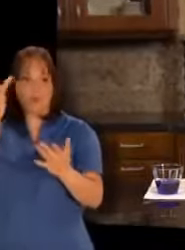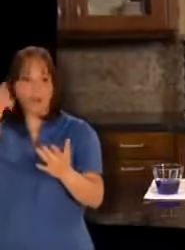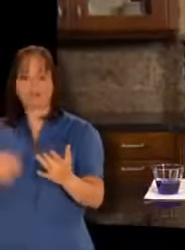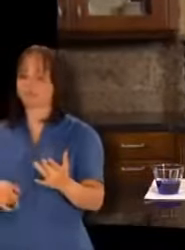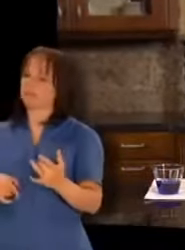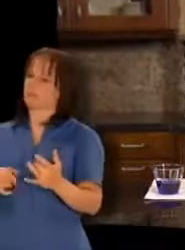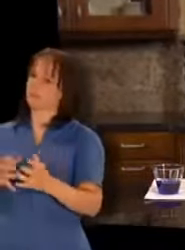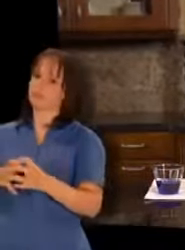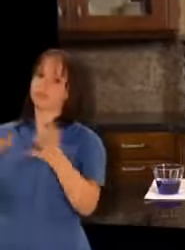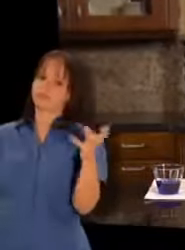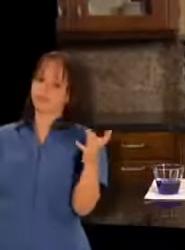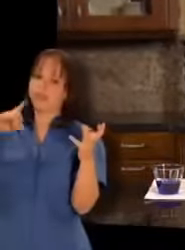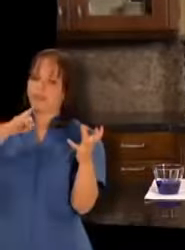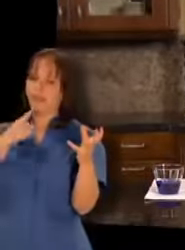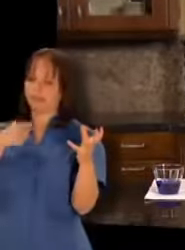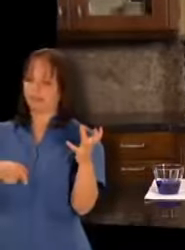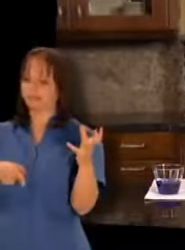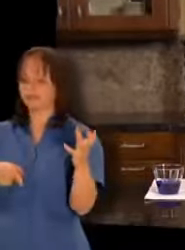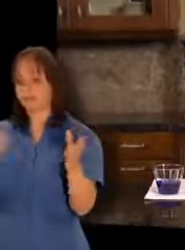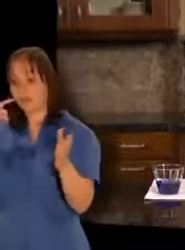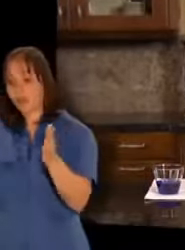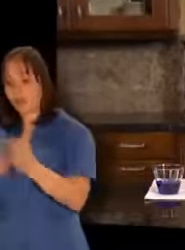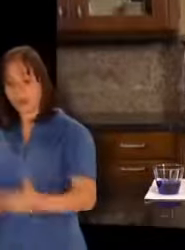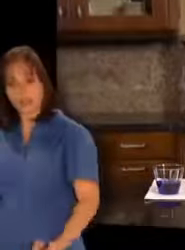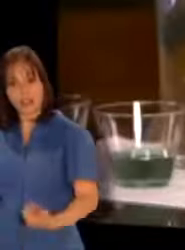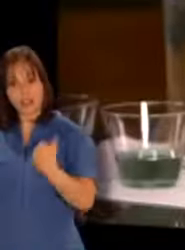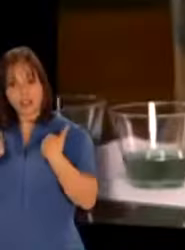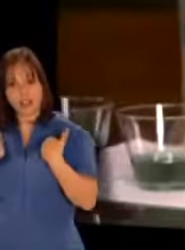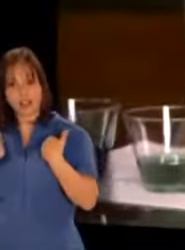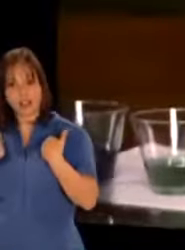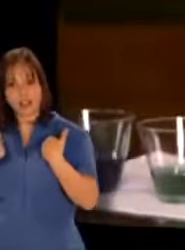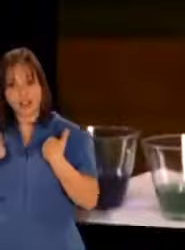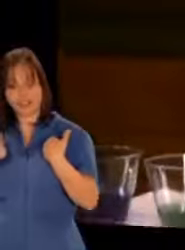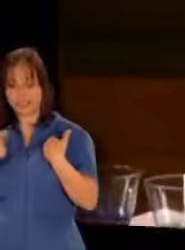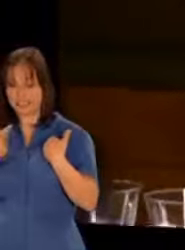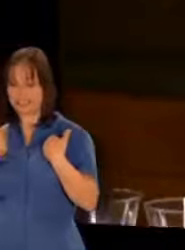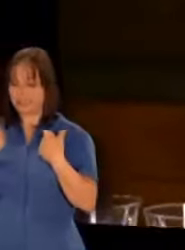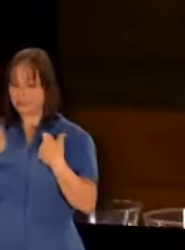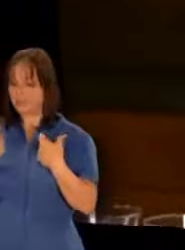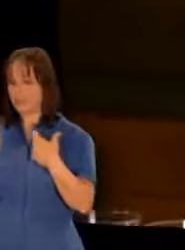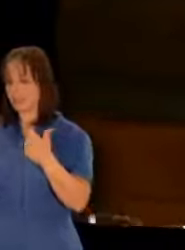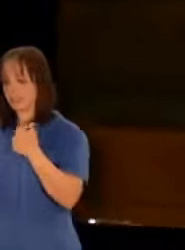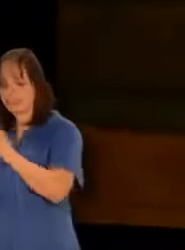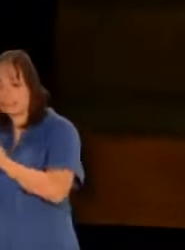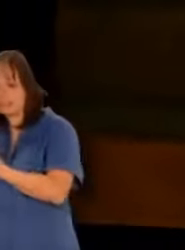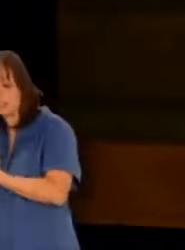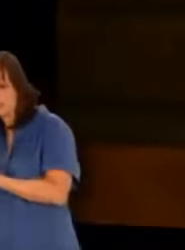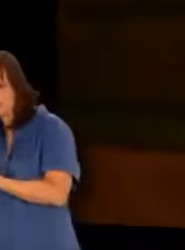acidic. Notice the Alive water. No change. How about the Gatorade?